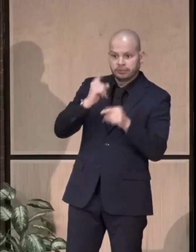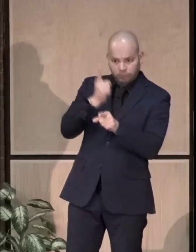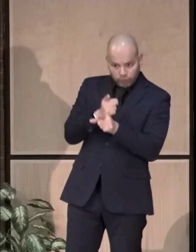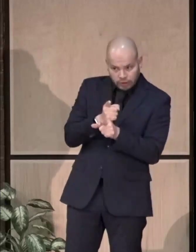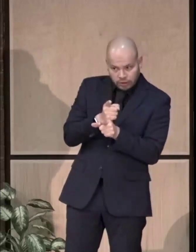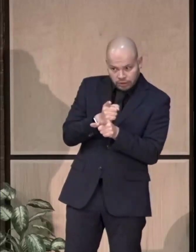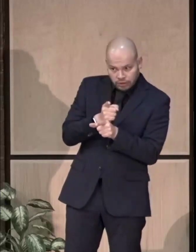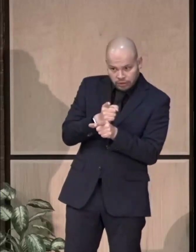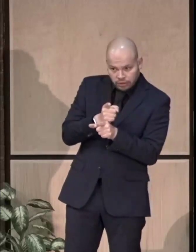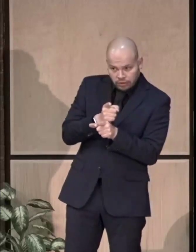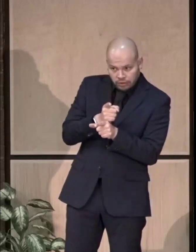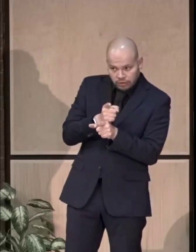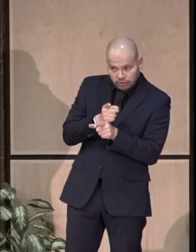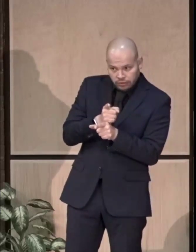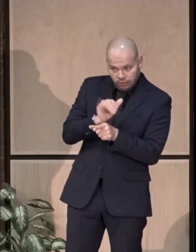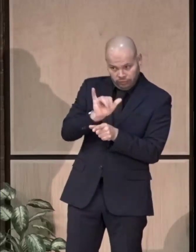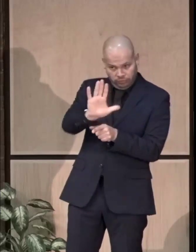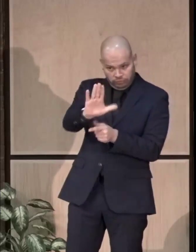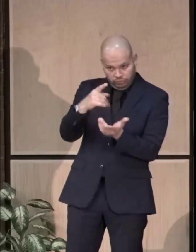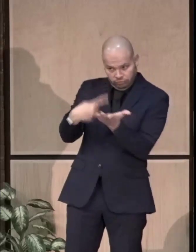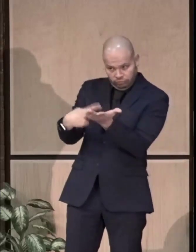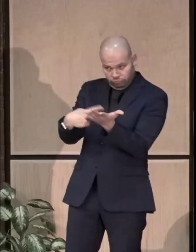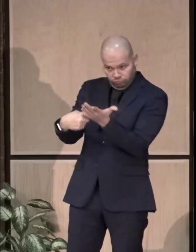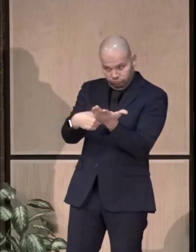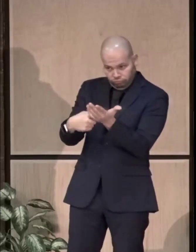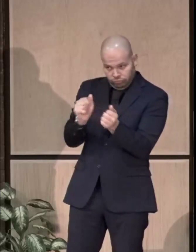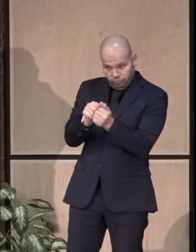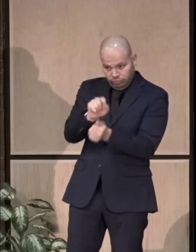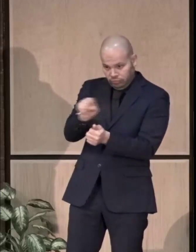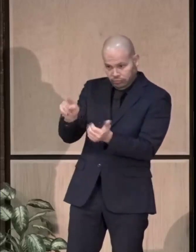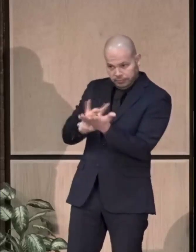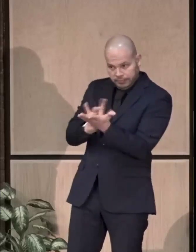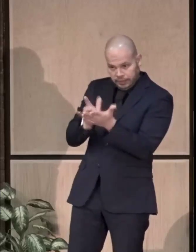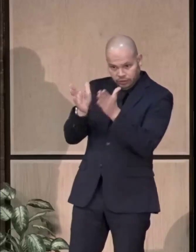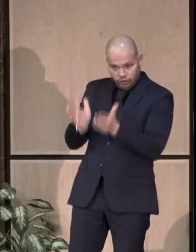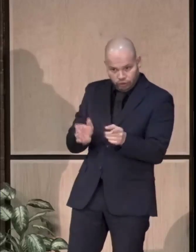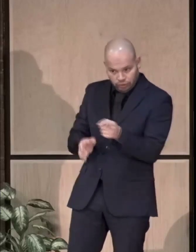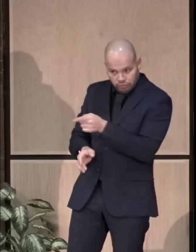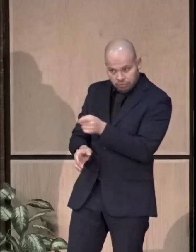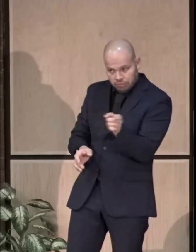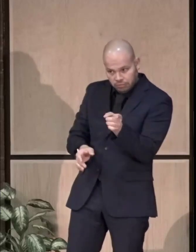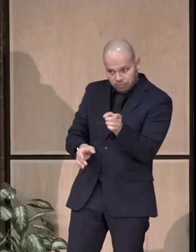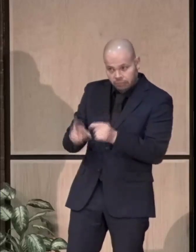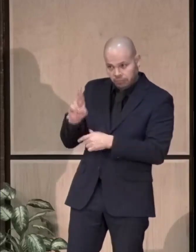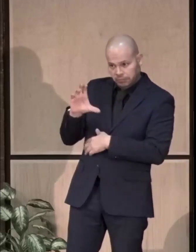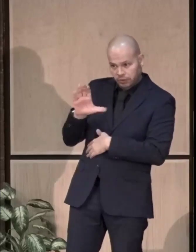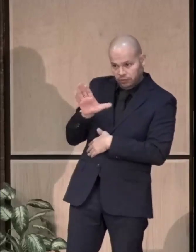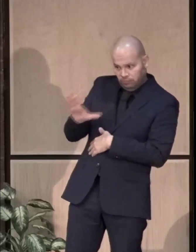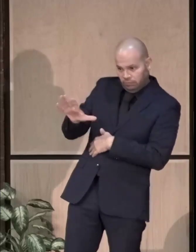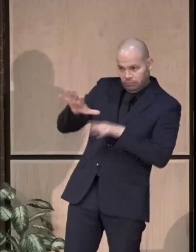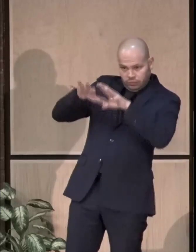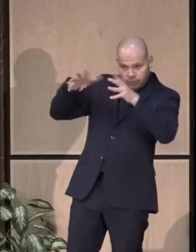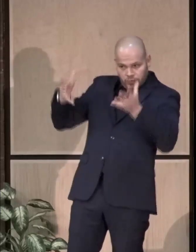to the communications you had with the healthcare providers regarding his condition at that time, This document is